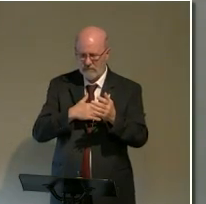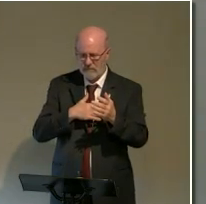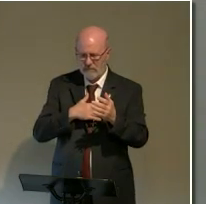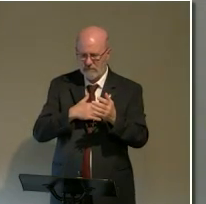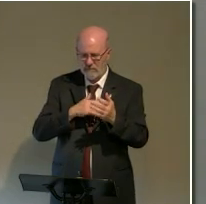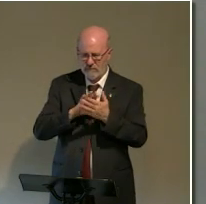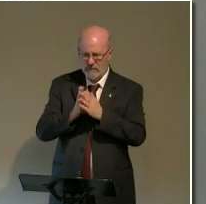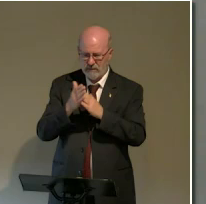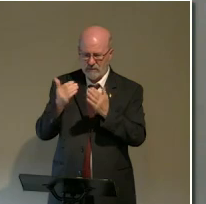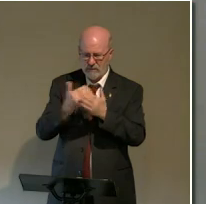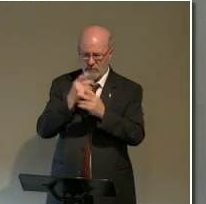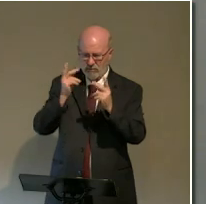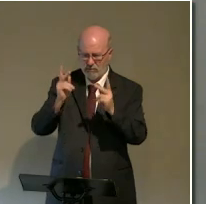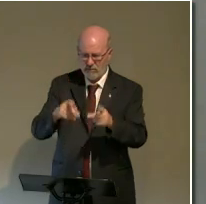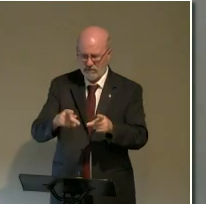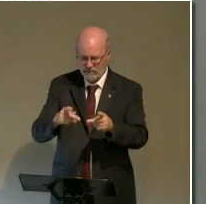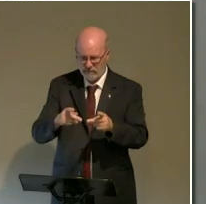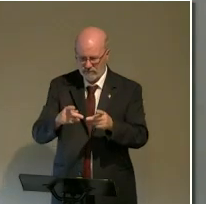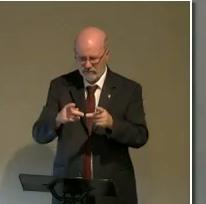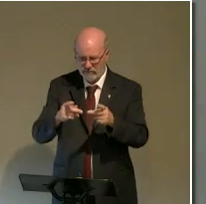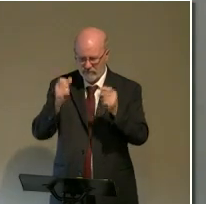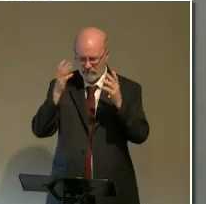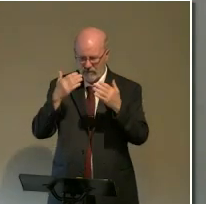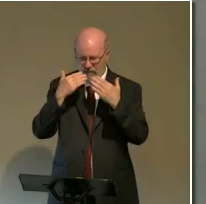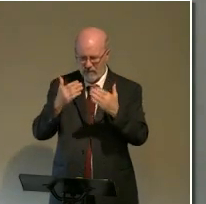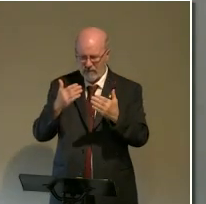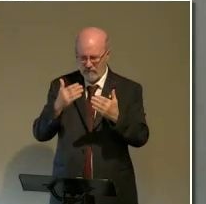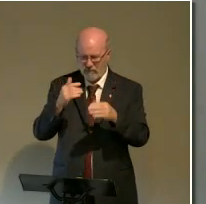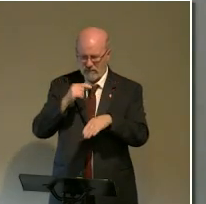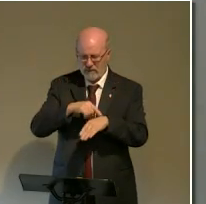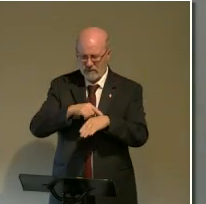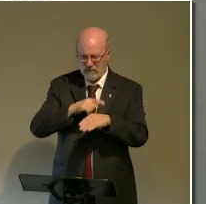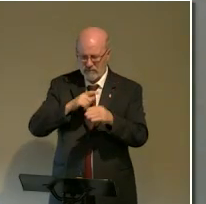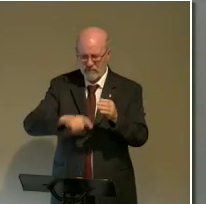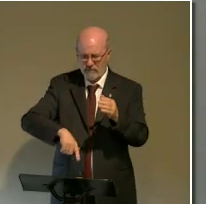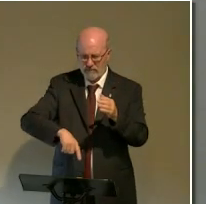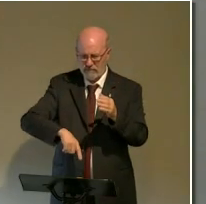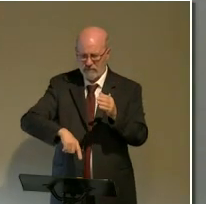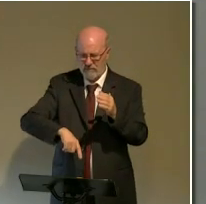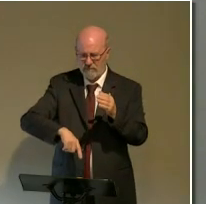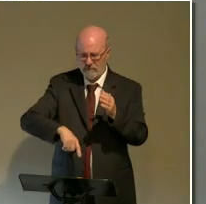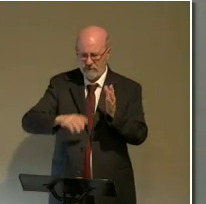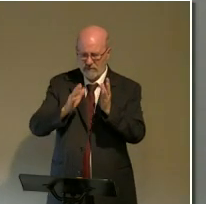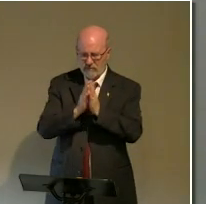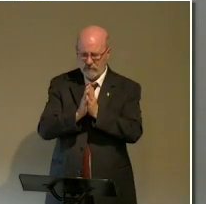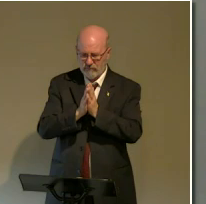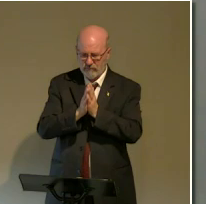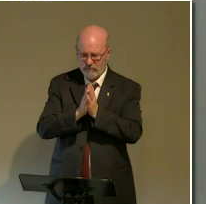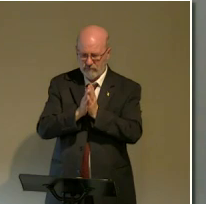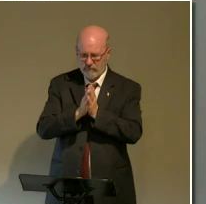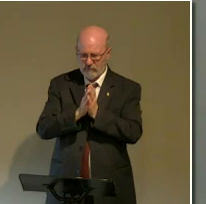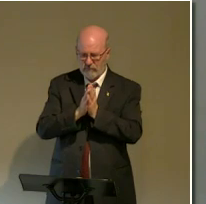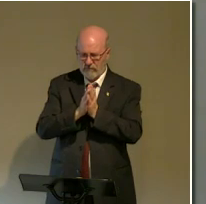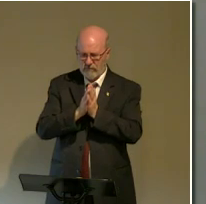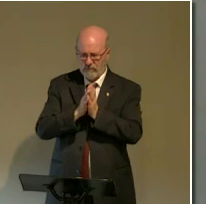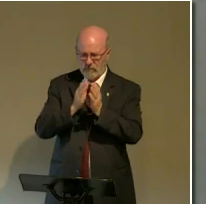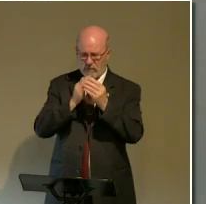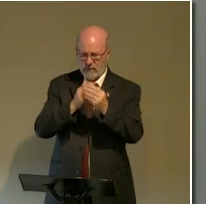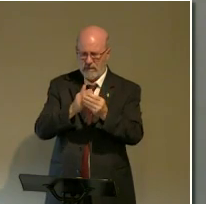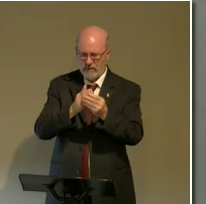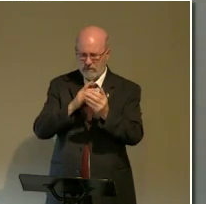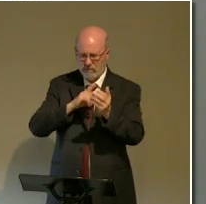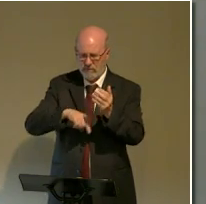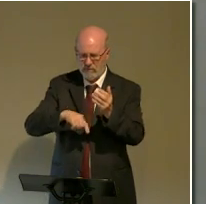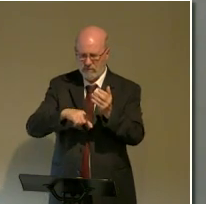and become a new person, Lord. Father, I thank you for this time, Lord. I pray that you guide us, Lord,